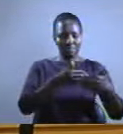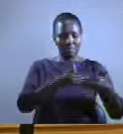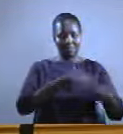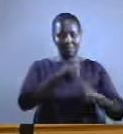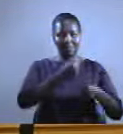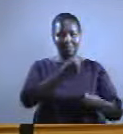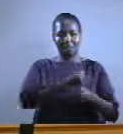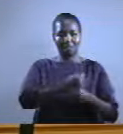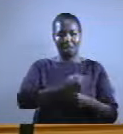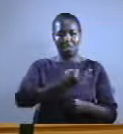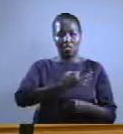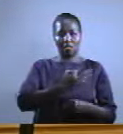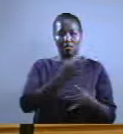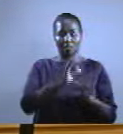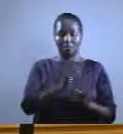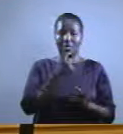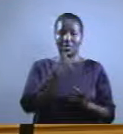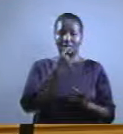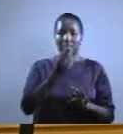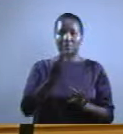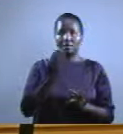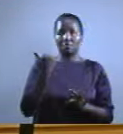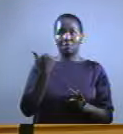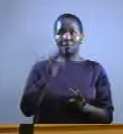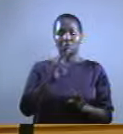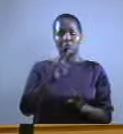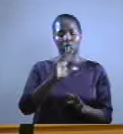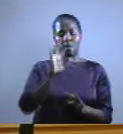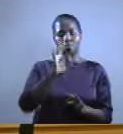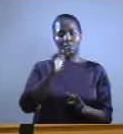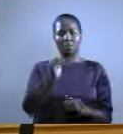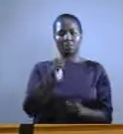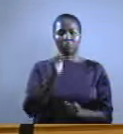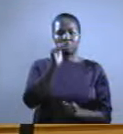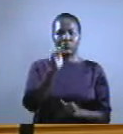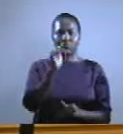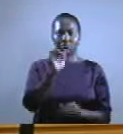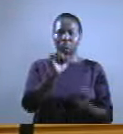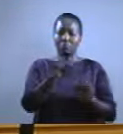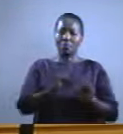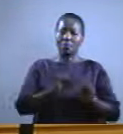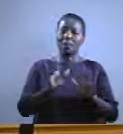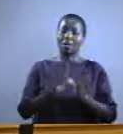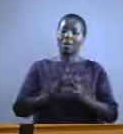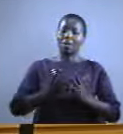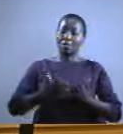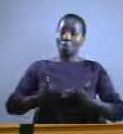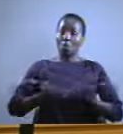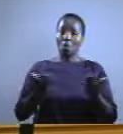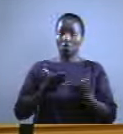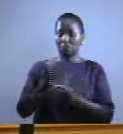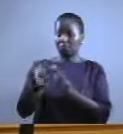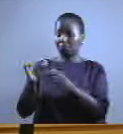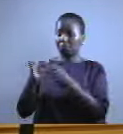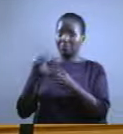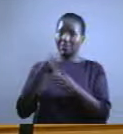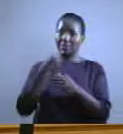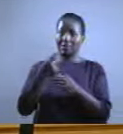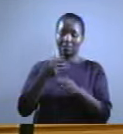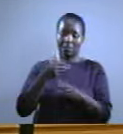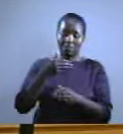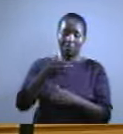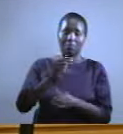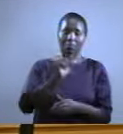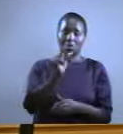year officially topping the 25% mark, yet with many pundits stating that we are actually closer